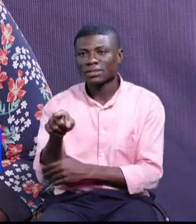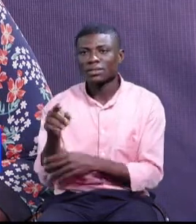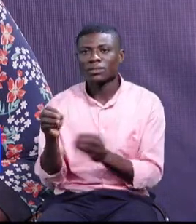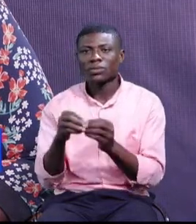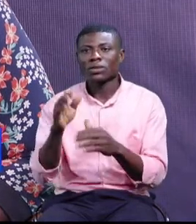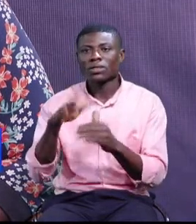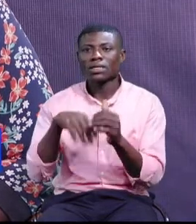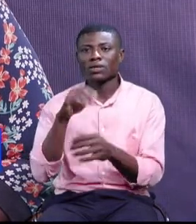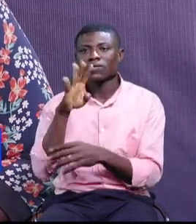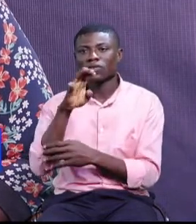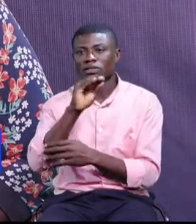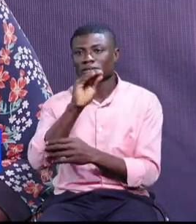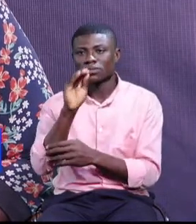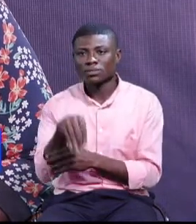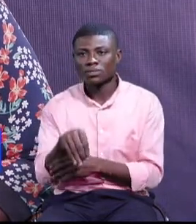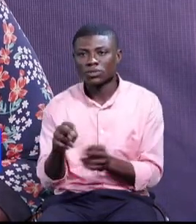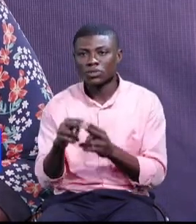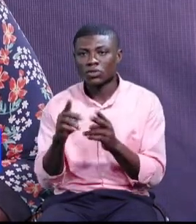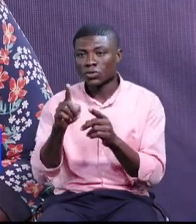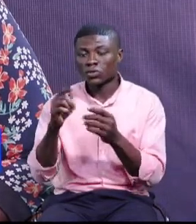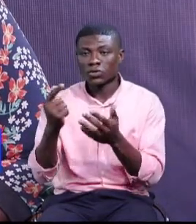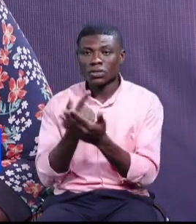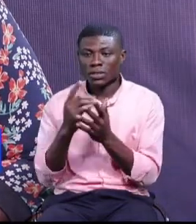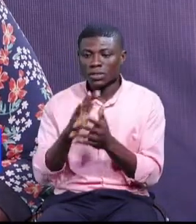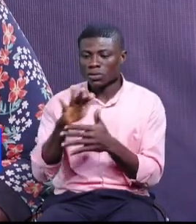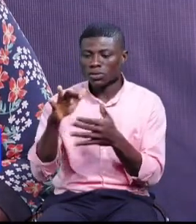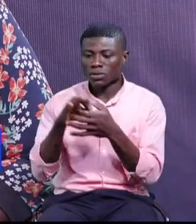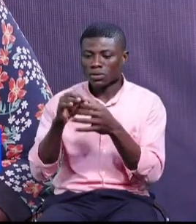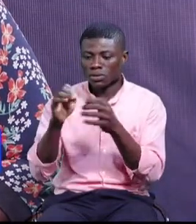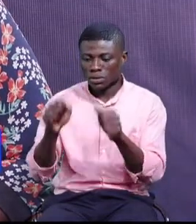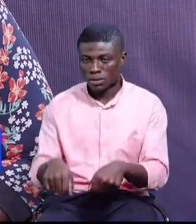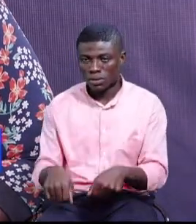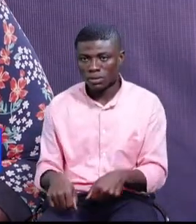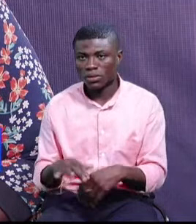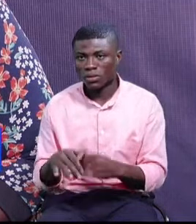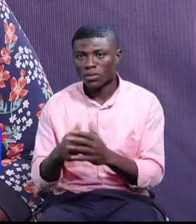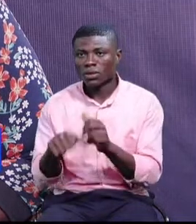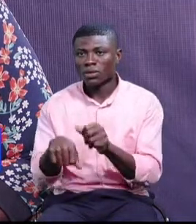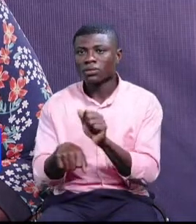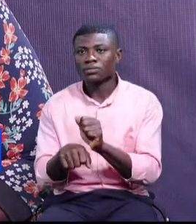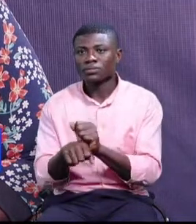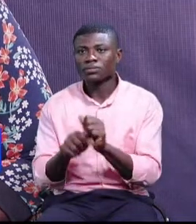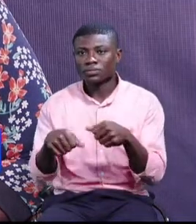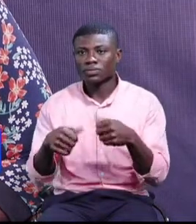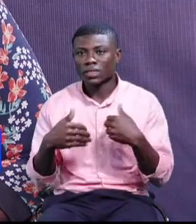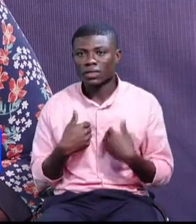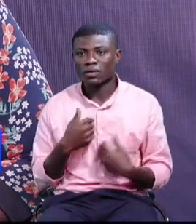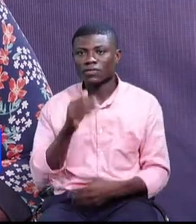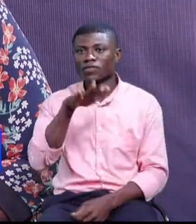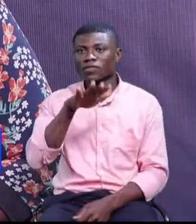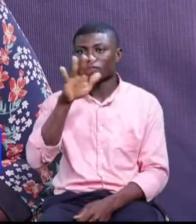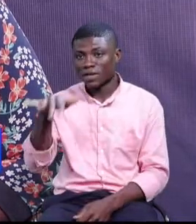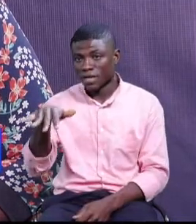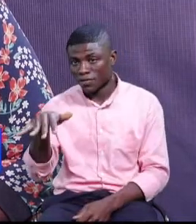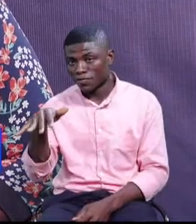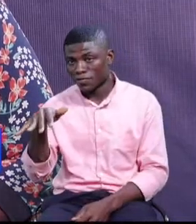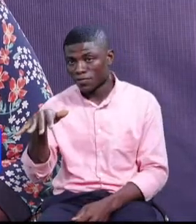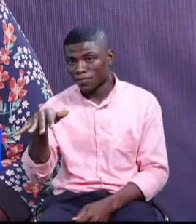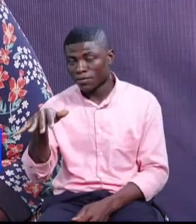than 40%. So a Ghanaian can be part of that company, okay. All right? Mm-hmm. You can have like